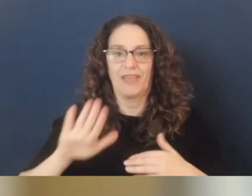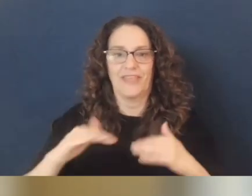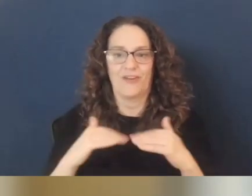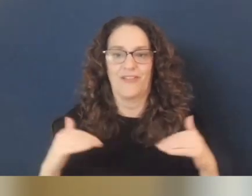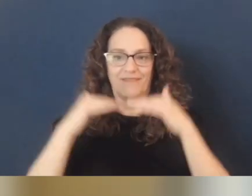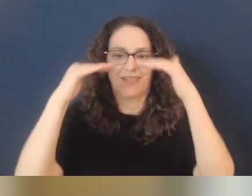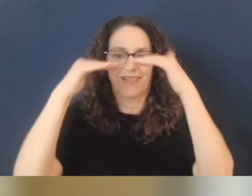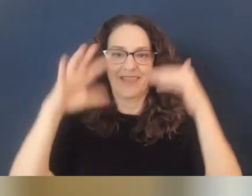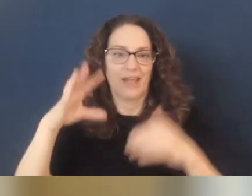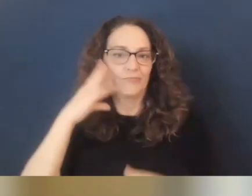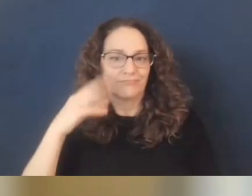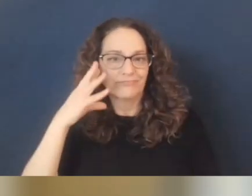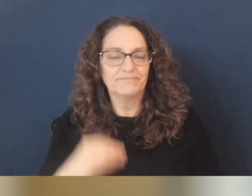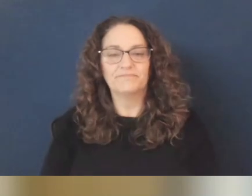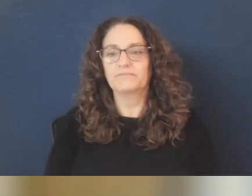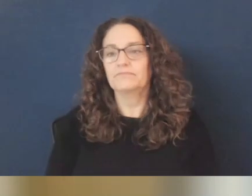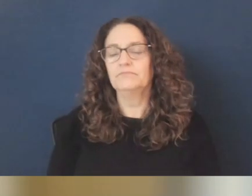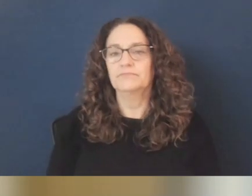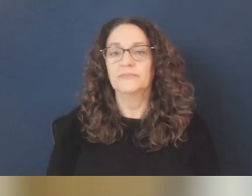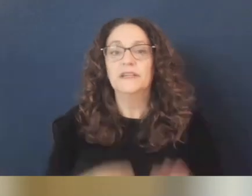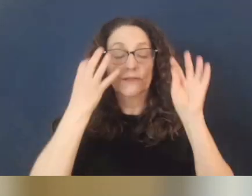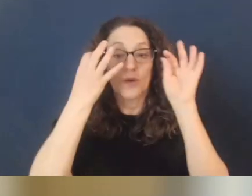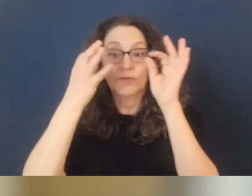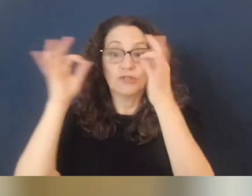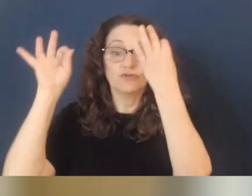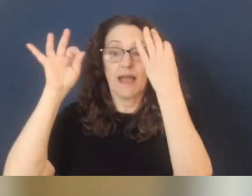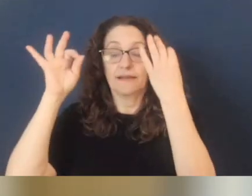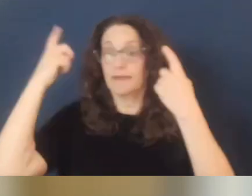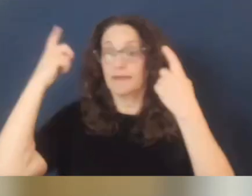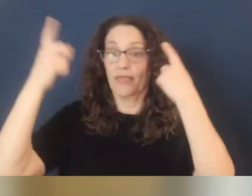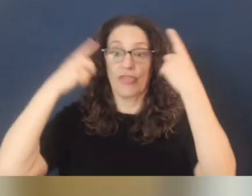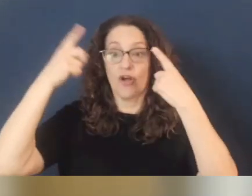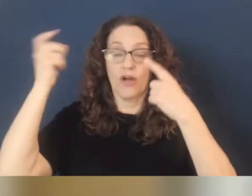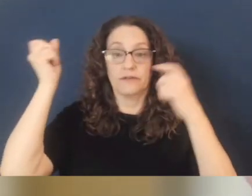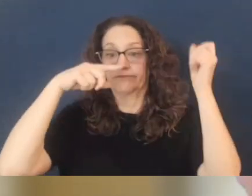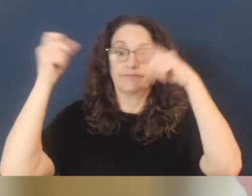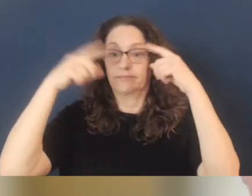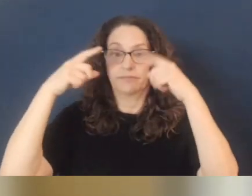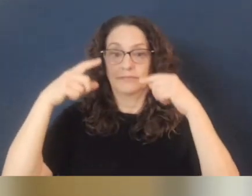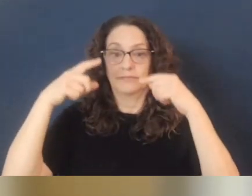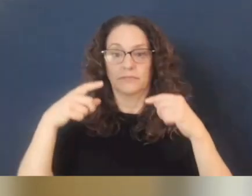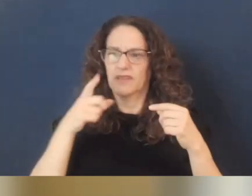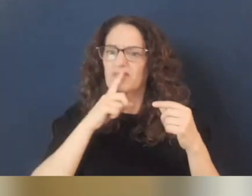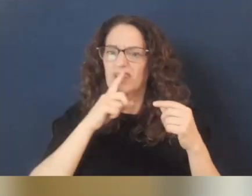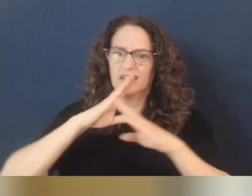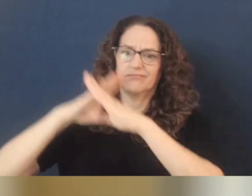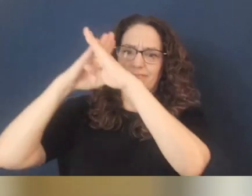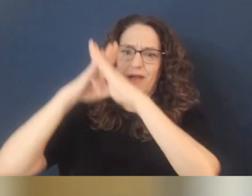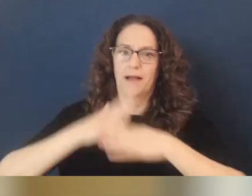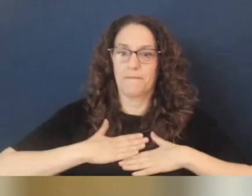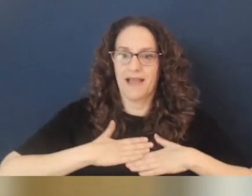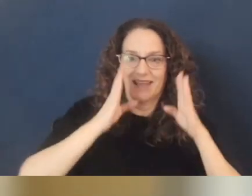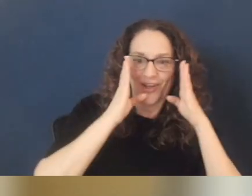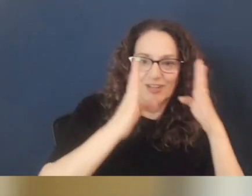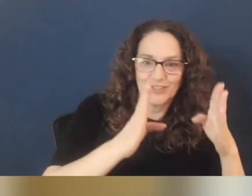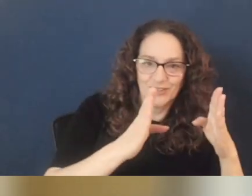with distracting thoughts initially because they were a distraction to concentration.